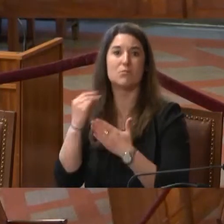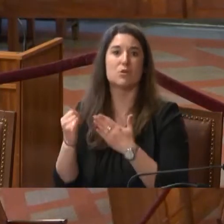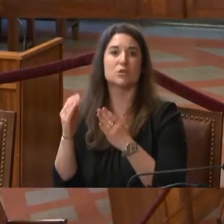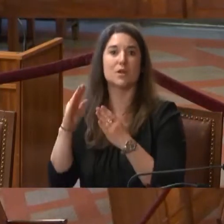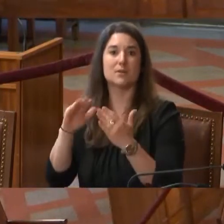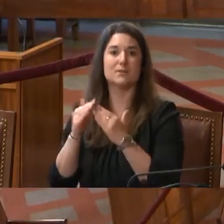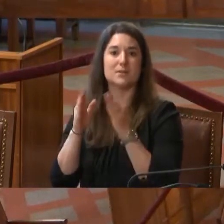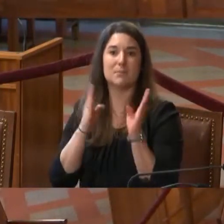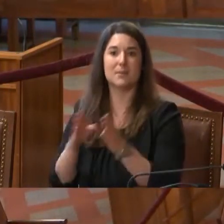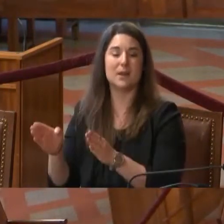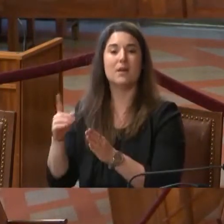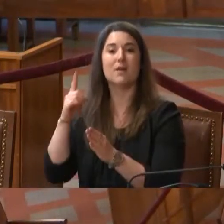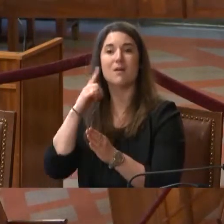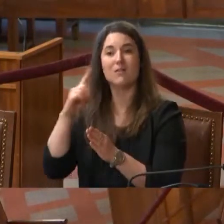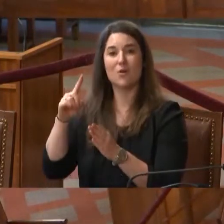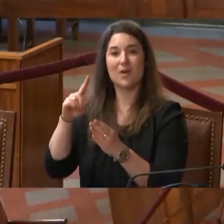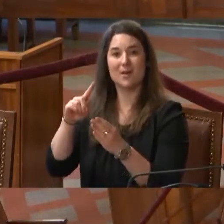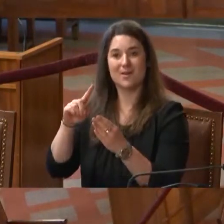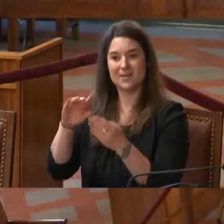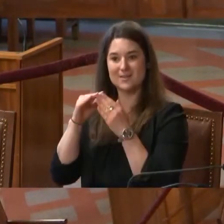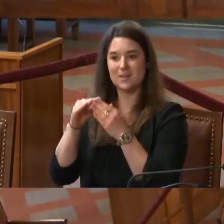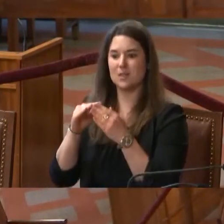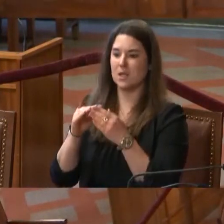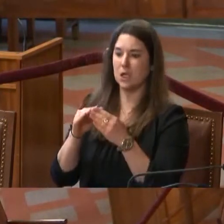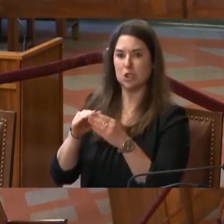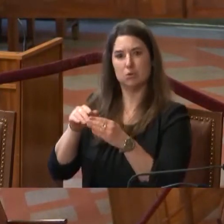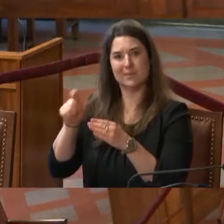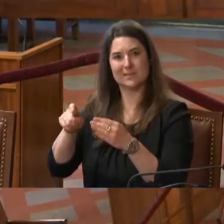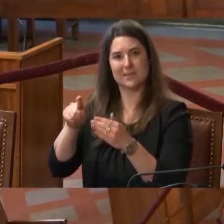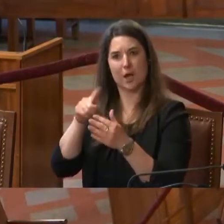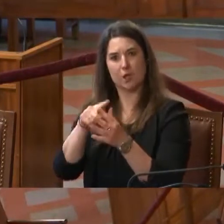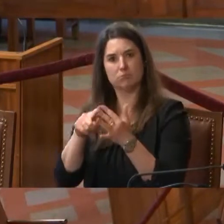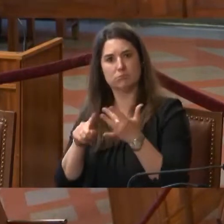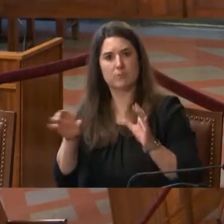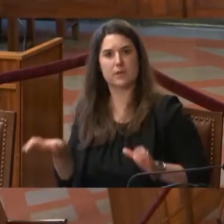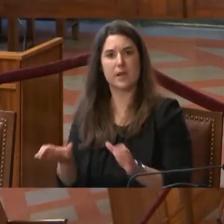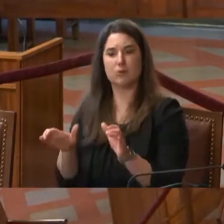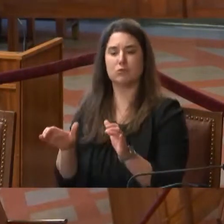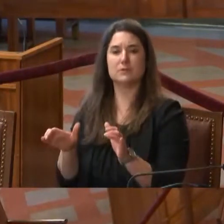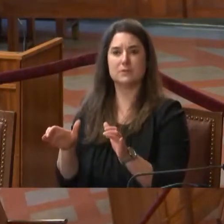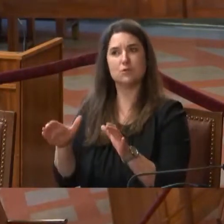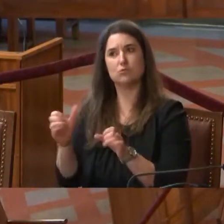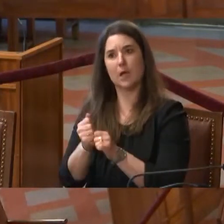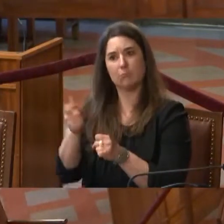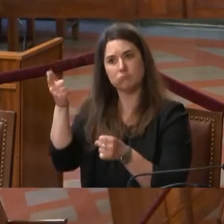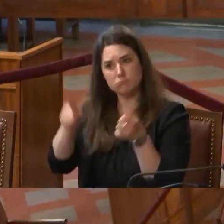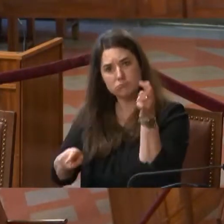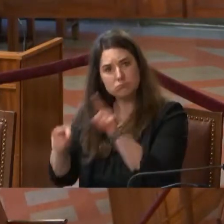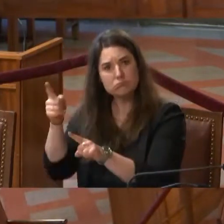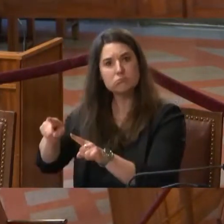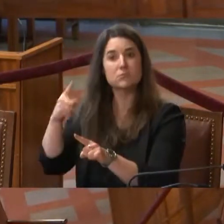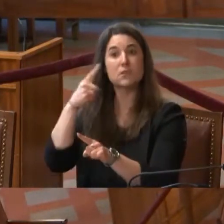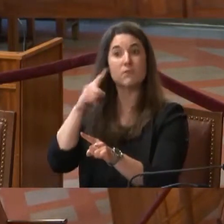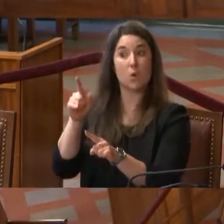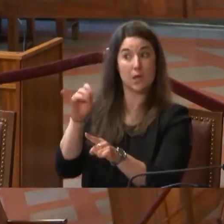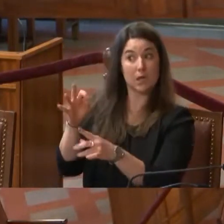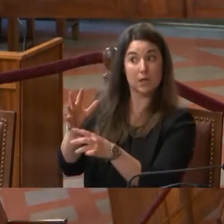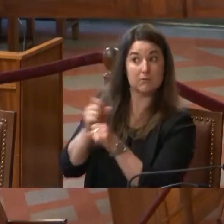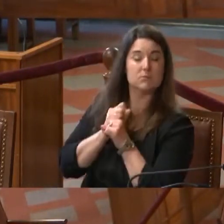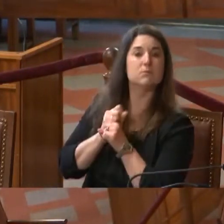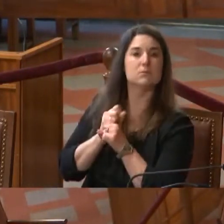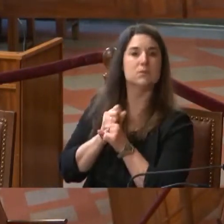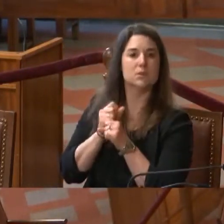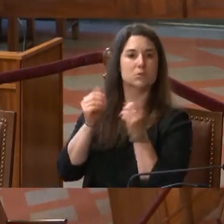Planning on behalf of the City to take necessary actions to seek necessary consent for and if obtained